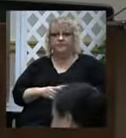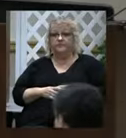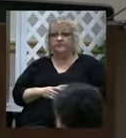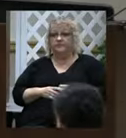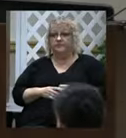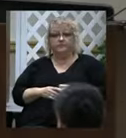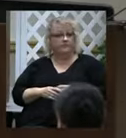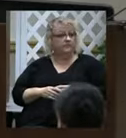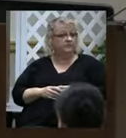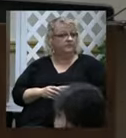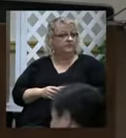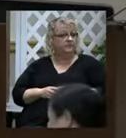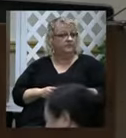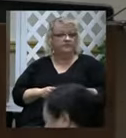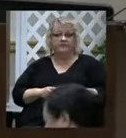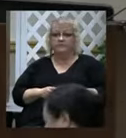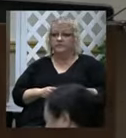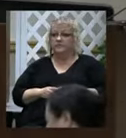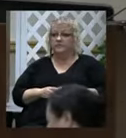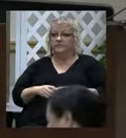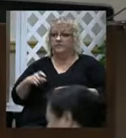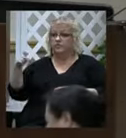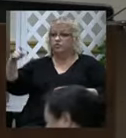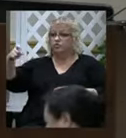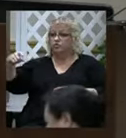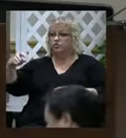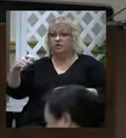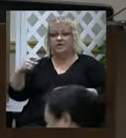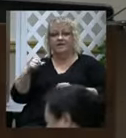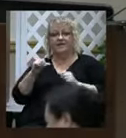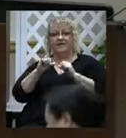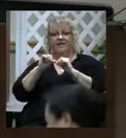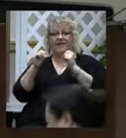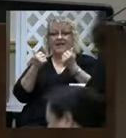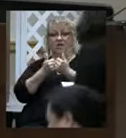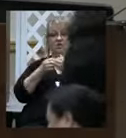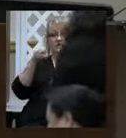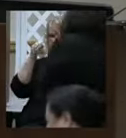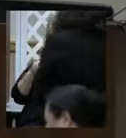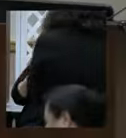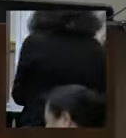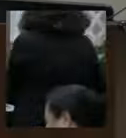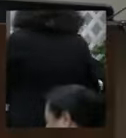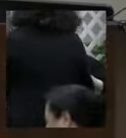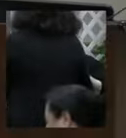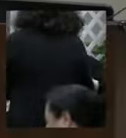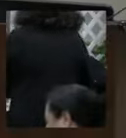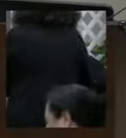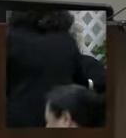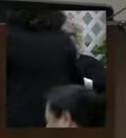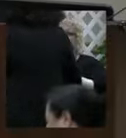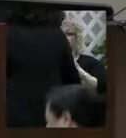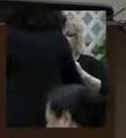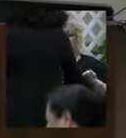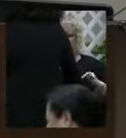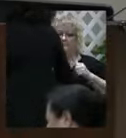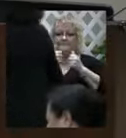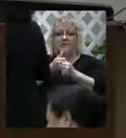still for now. Should an agency determine prevalent languages based on the